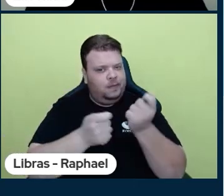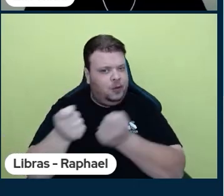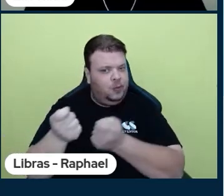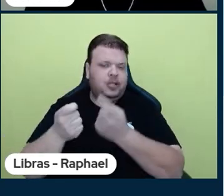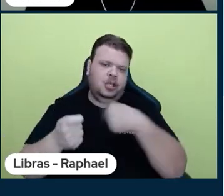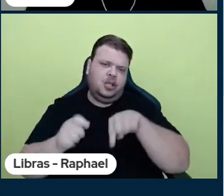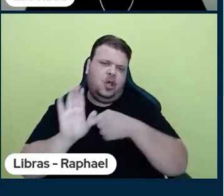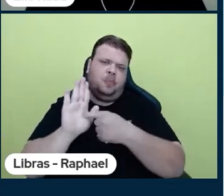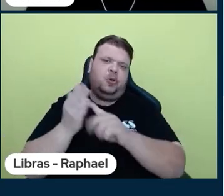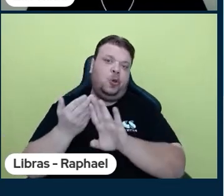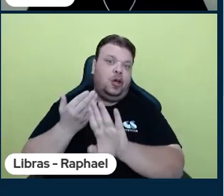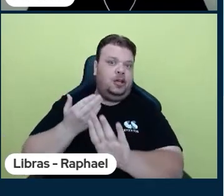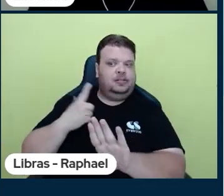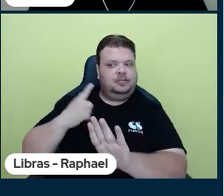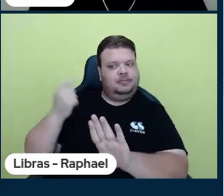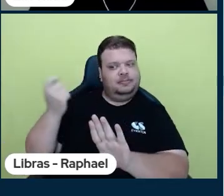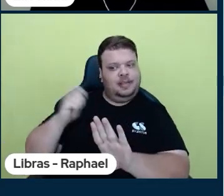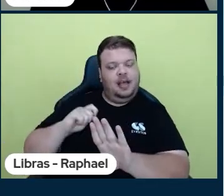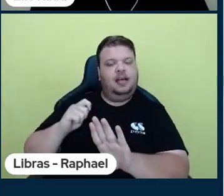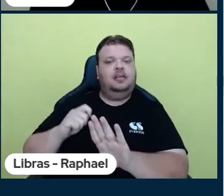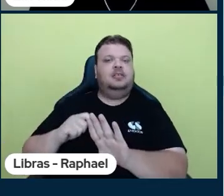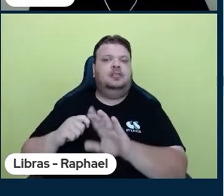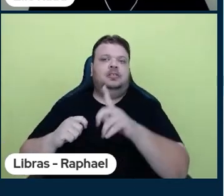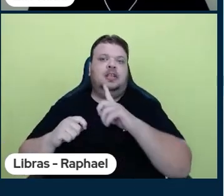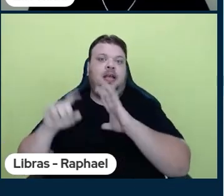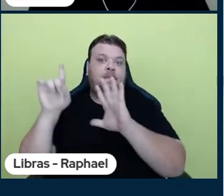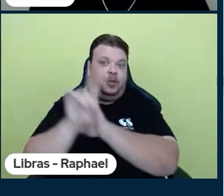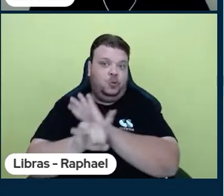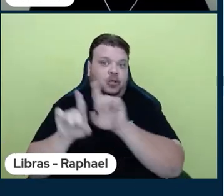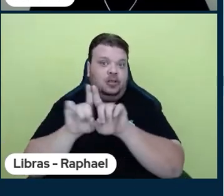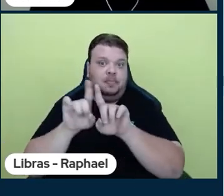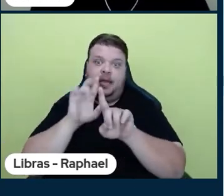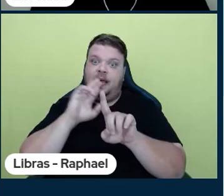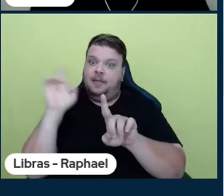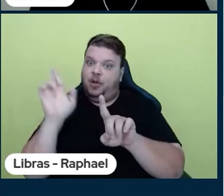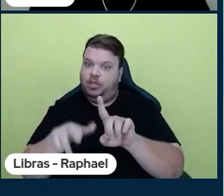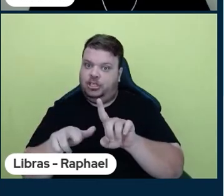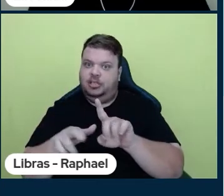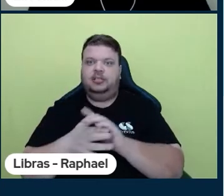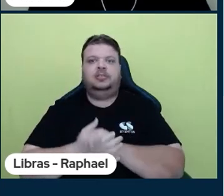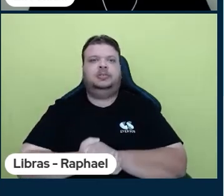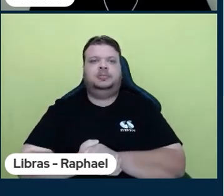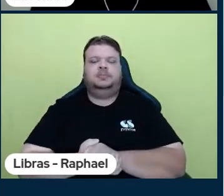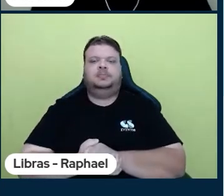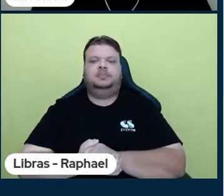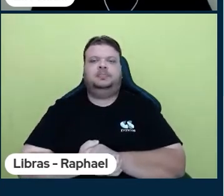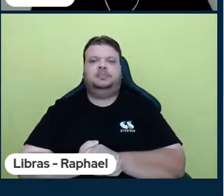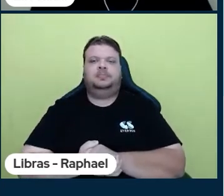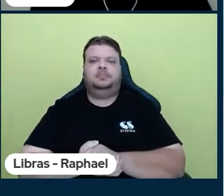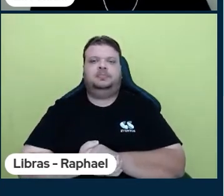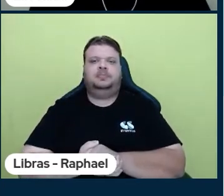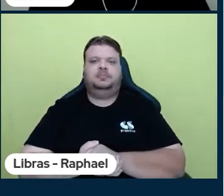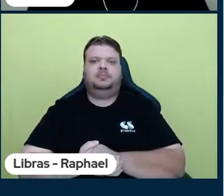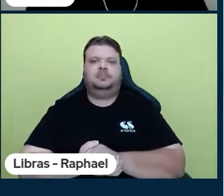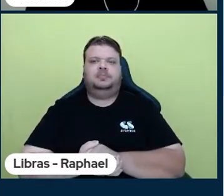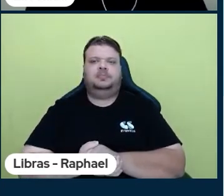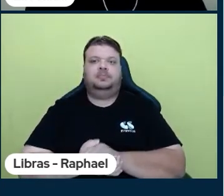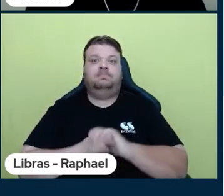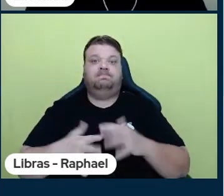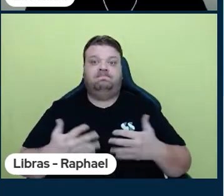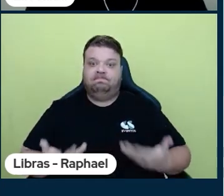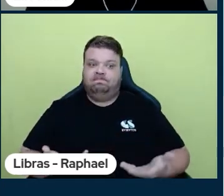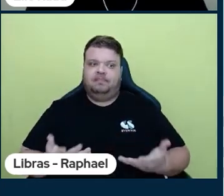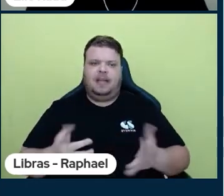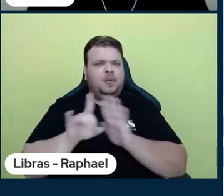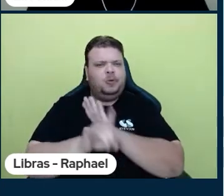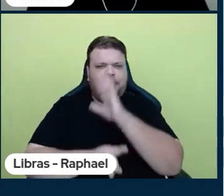the question becomes how to start taking ownership of the user journey with WorldLift. So in